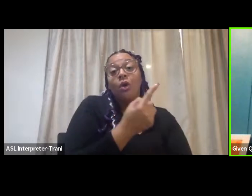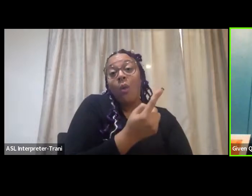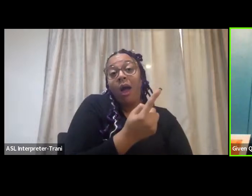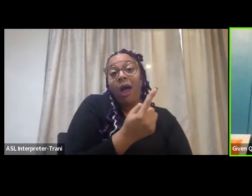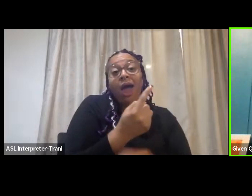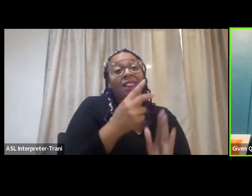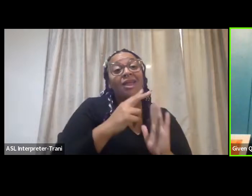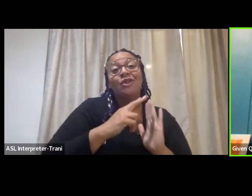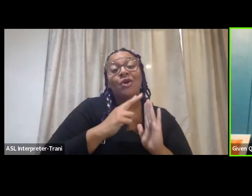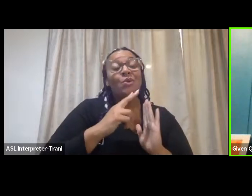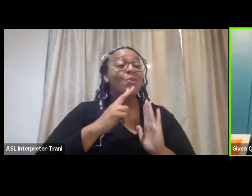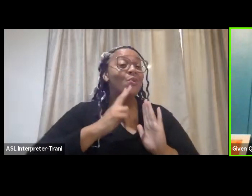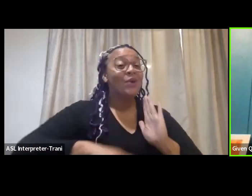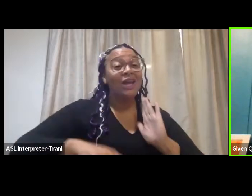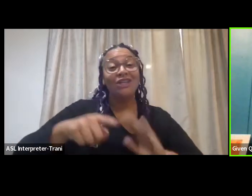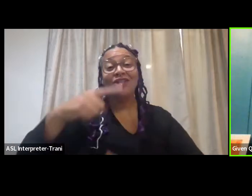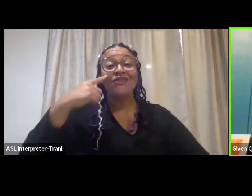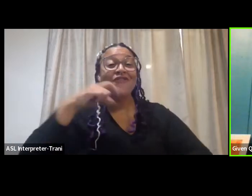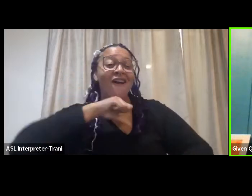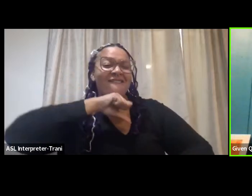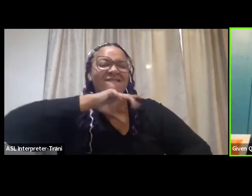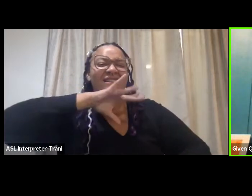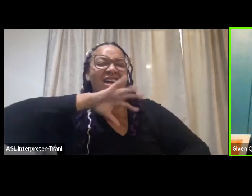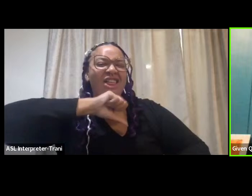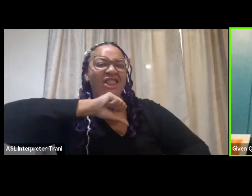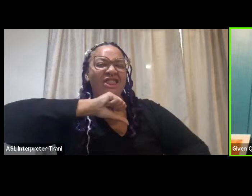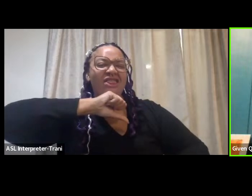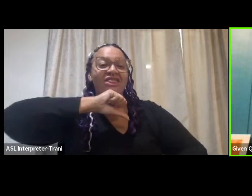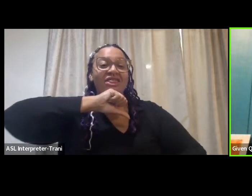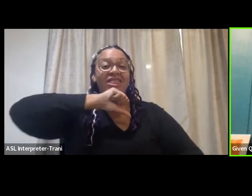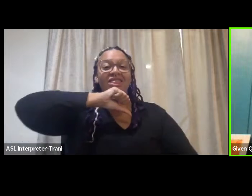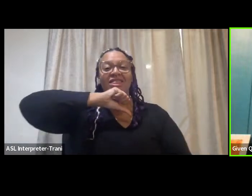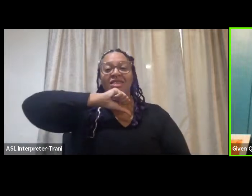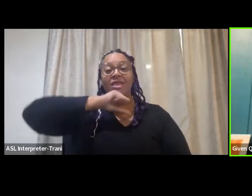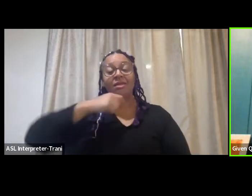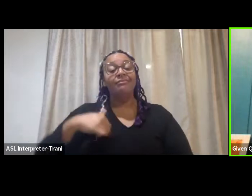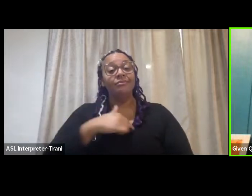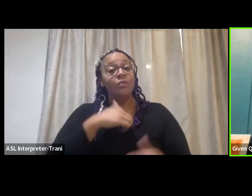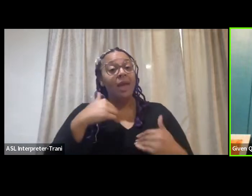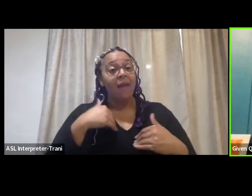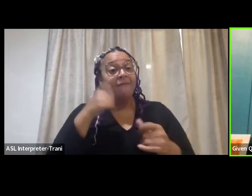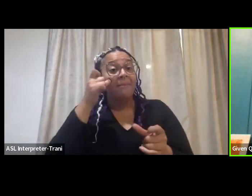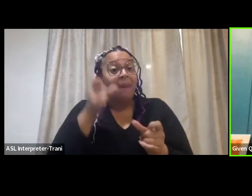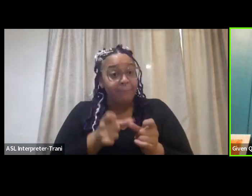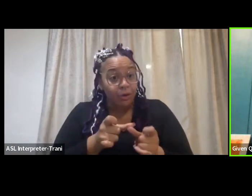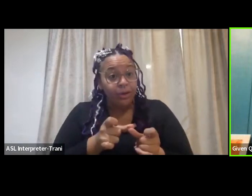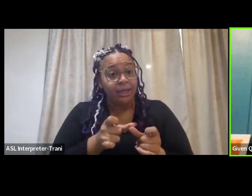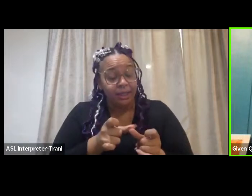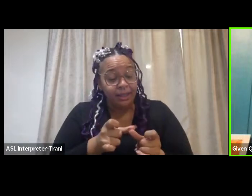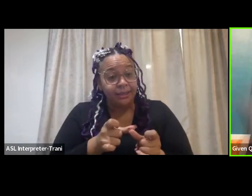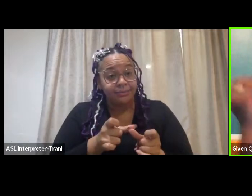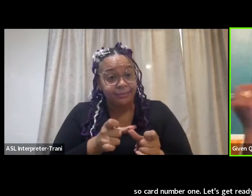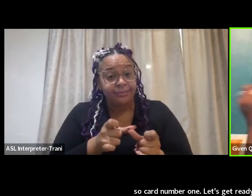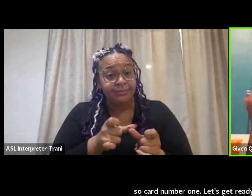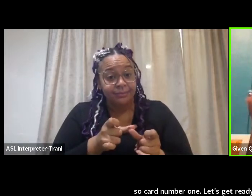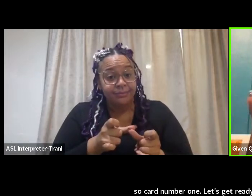read you for filth. We have memory. Okay.